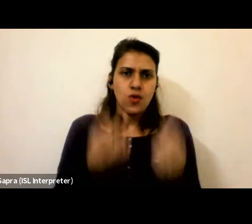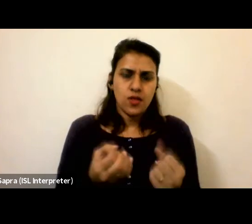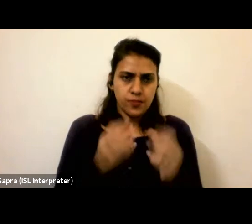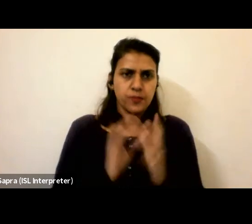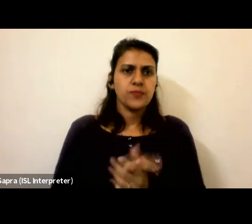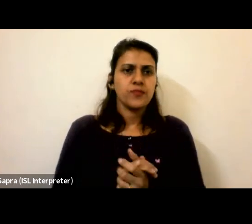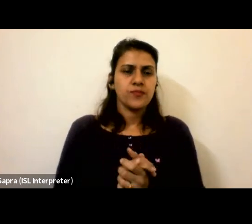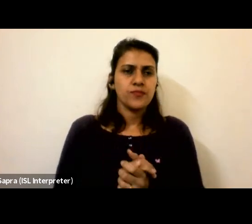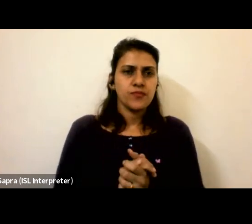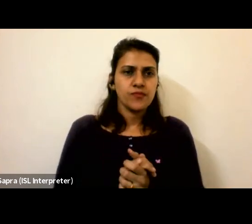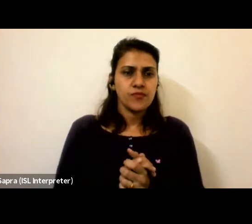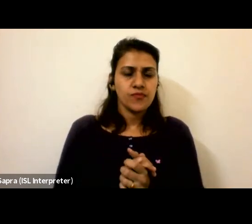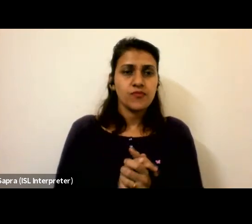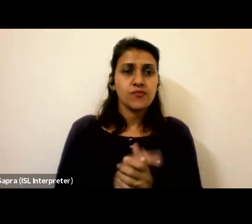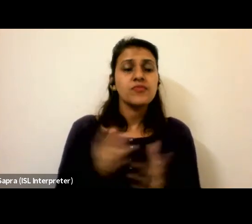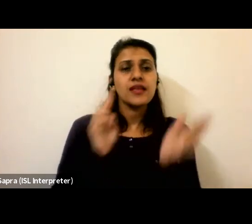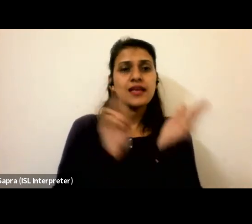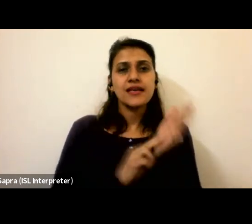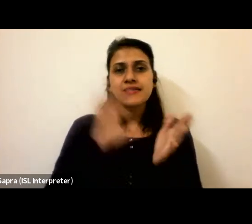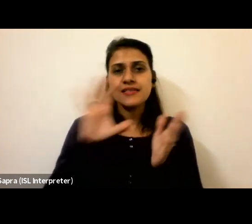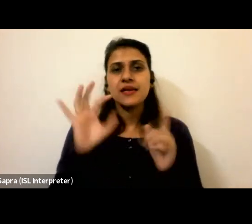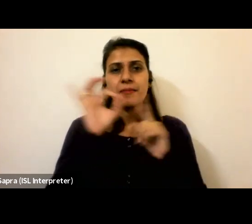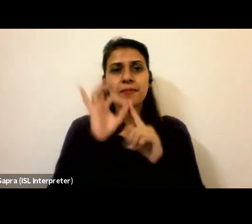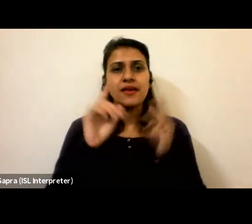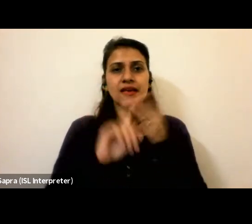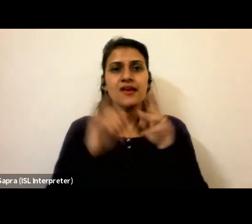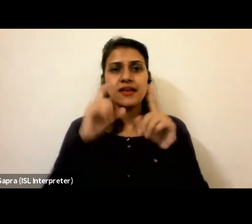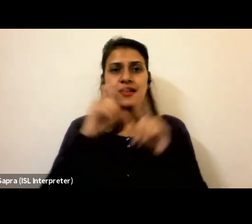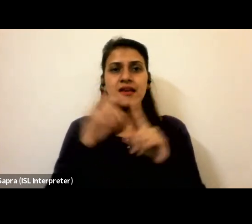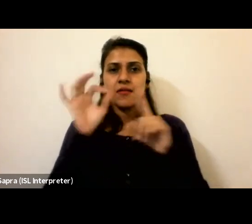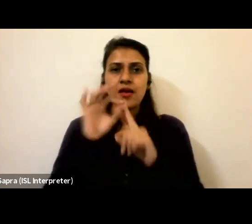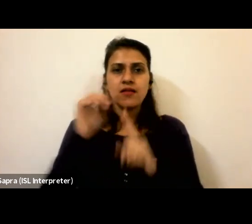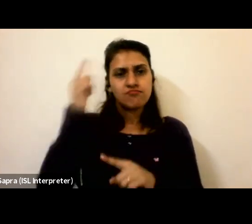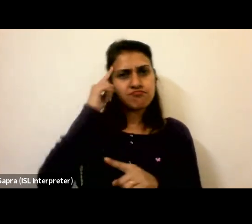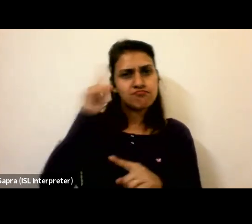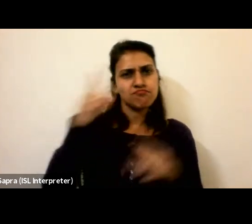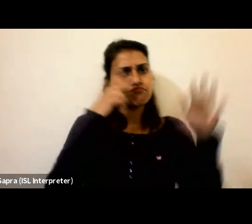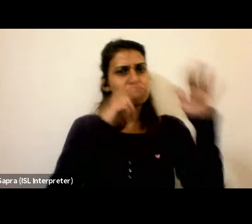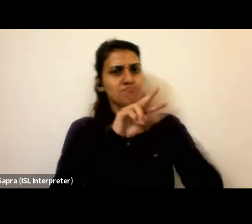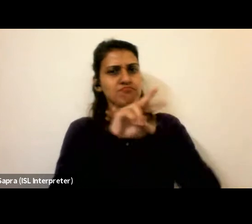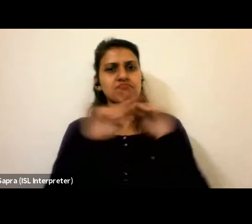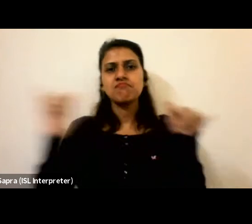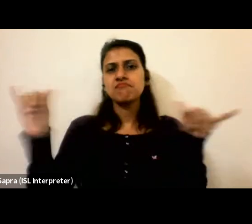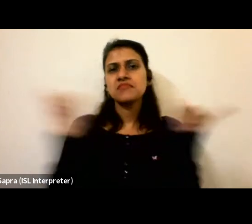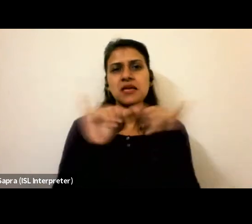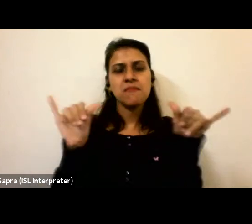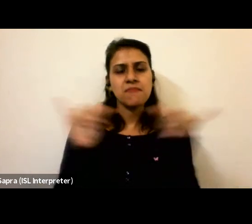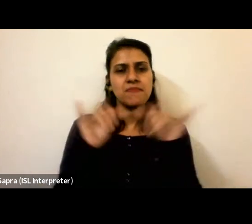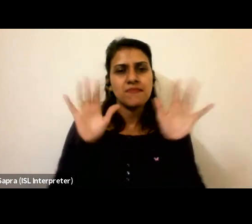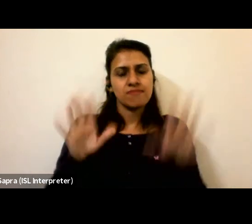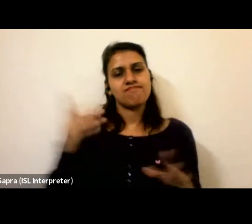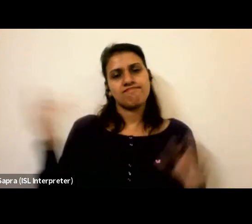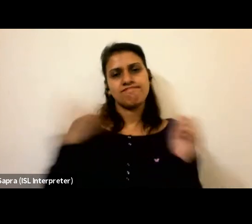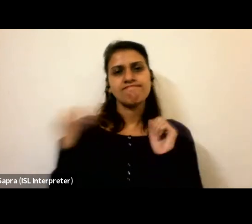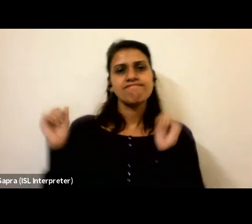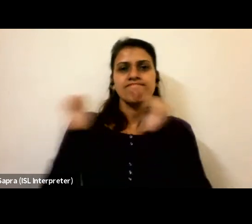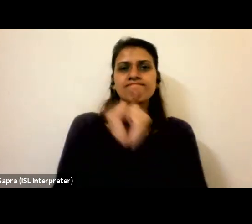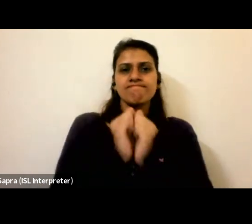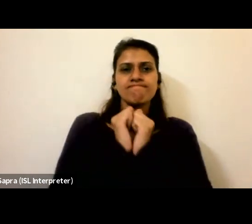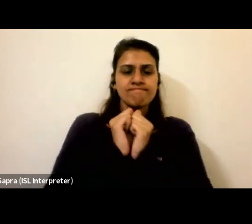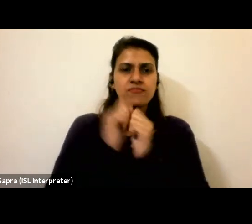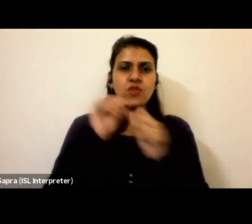and NCPEDP share a similar vision, it's a pleasure to collaborate to create equal